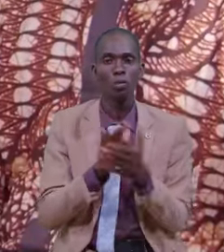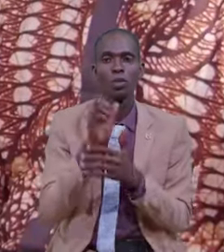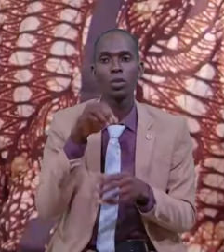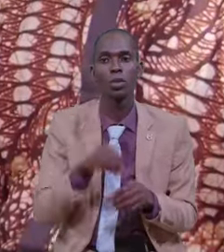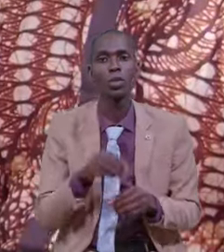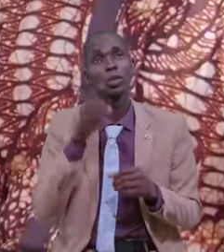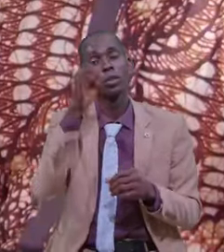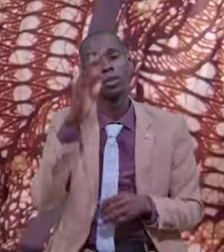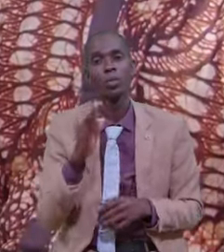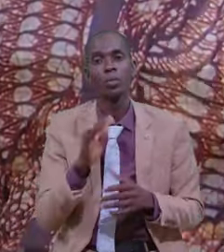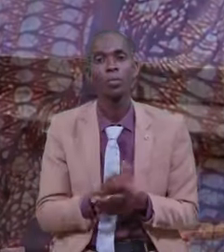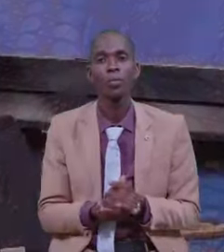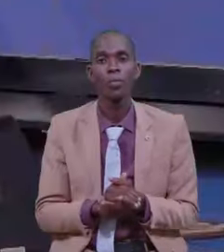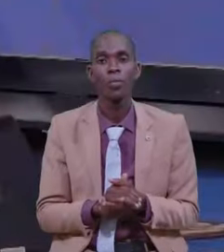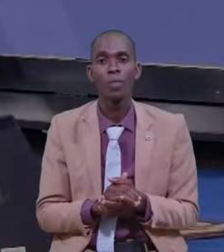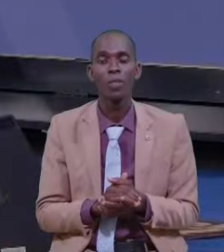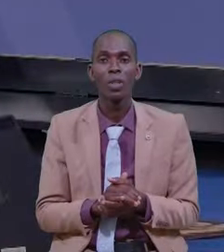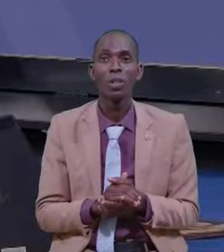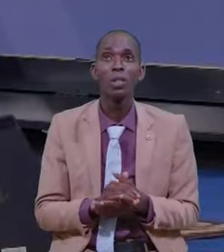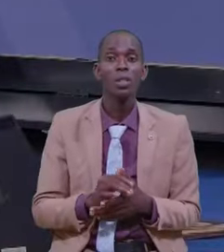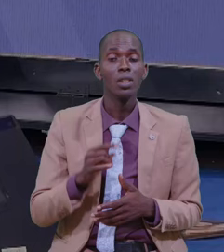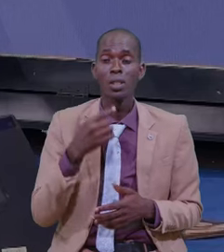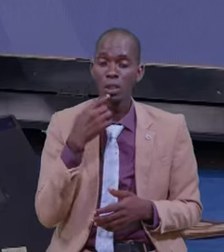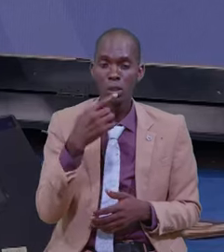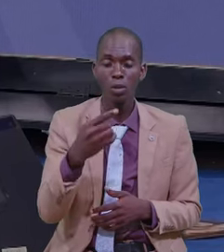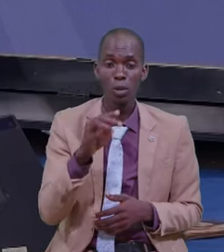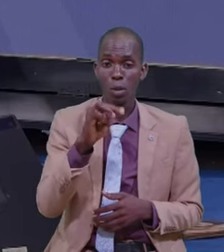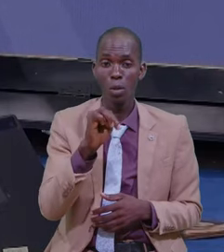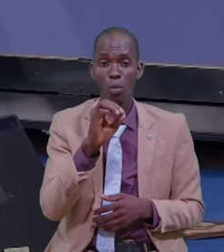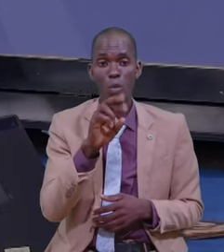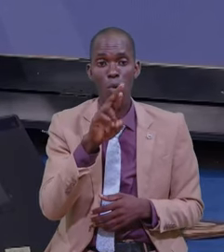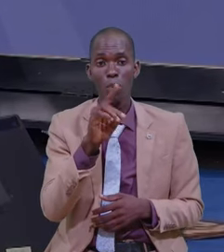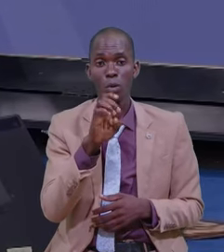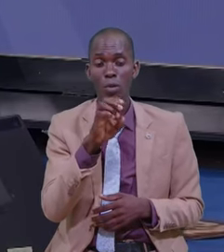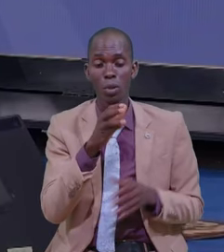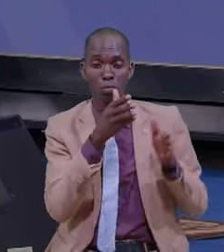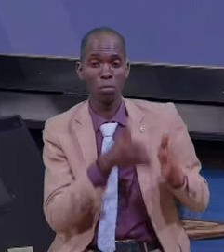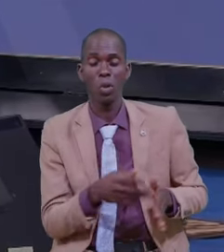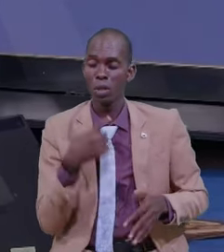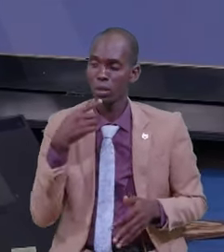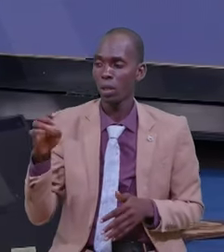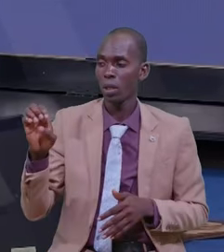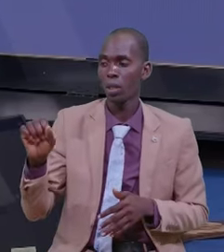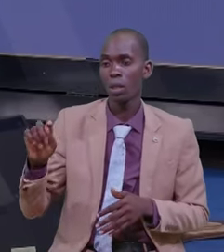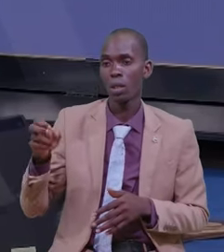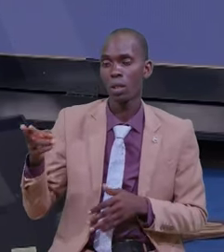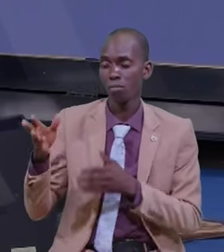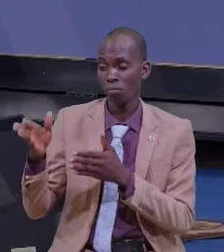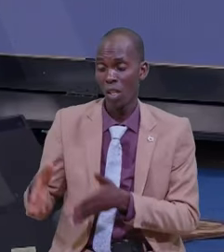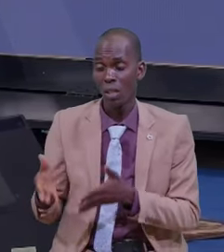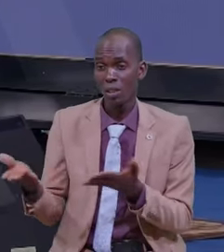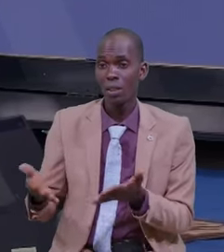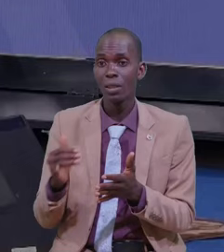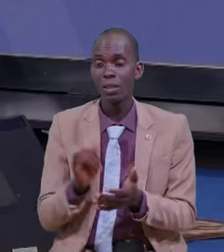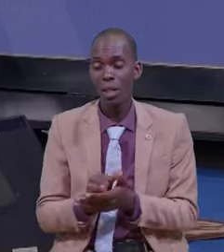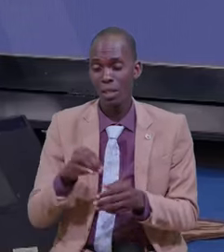He told Esther, he said, well, we're in a time of sorrow, a time of suffering, and